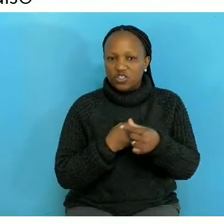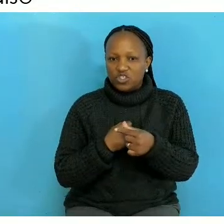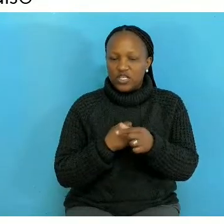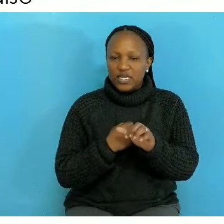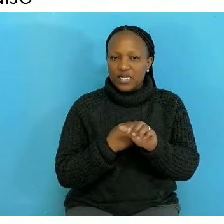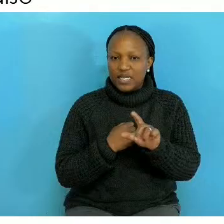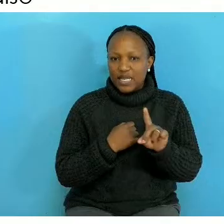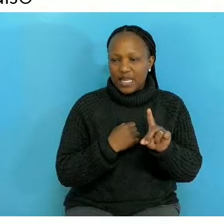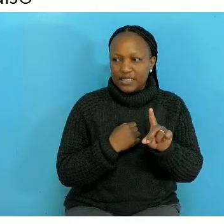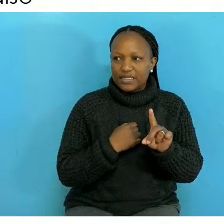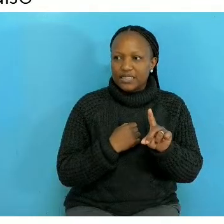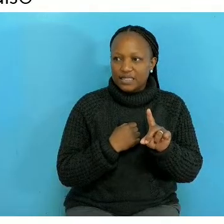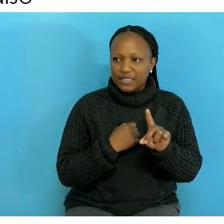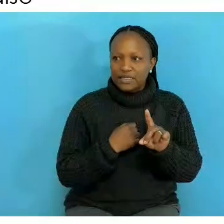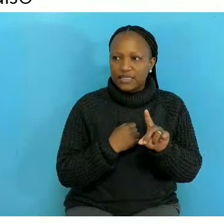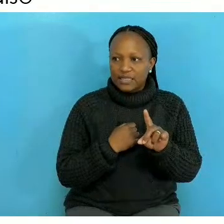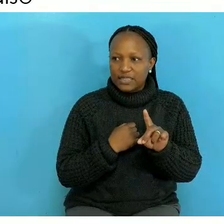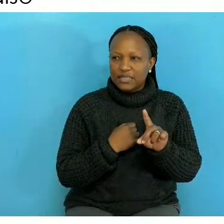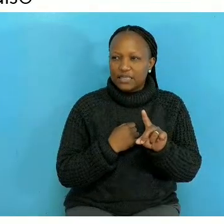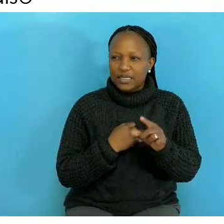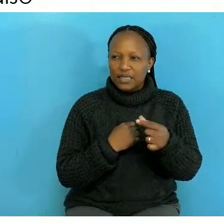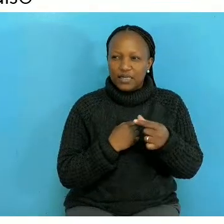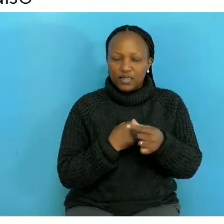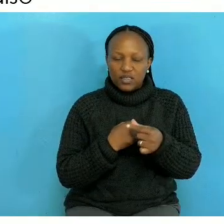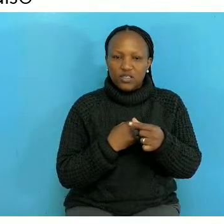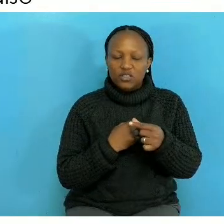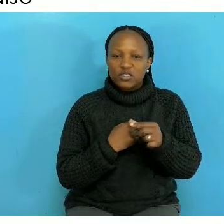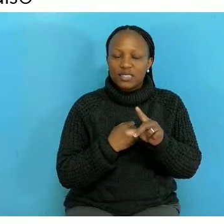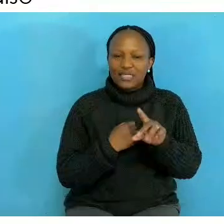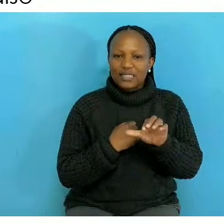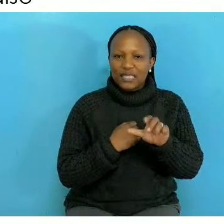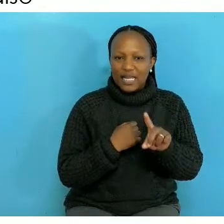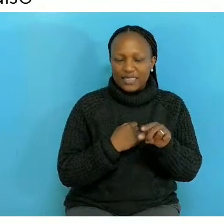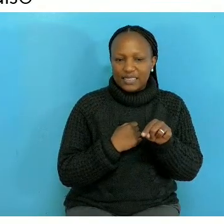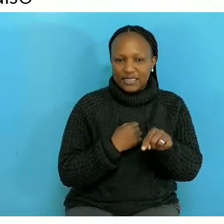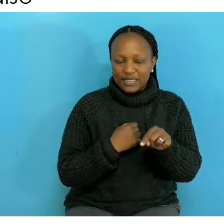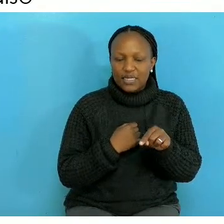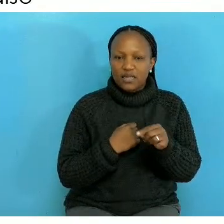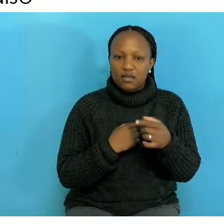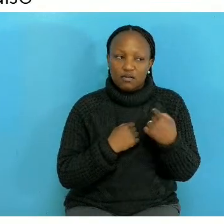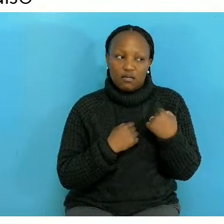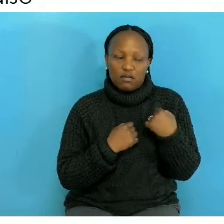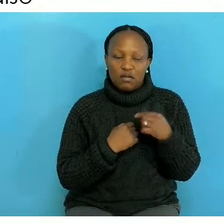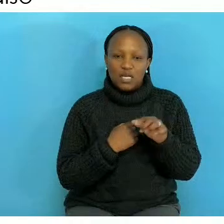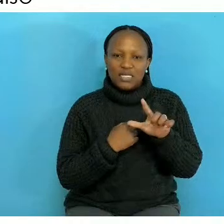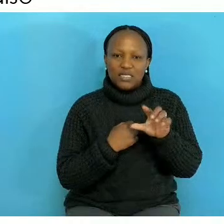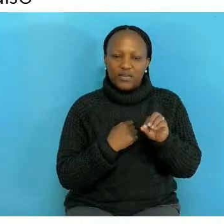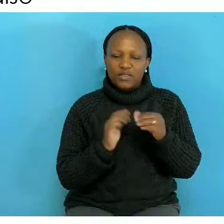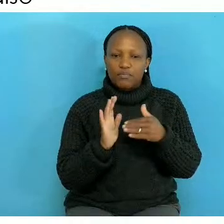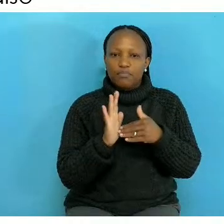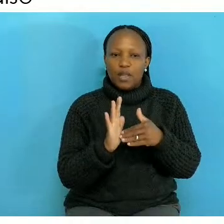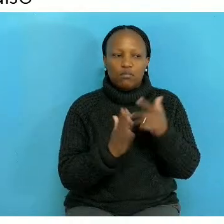infrastructure, where for the year under review, we have been allocated 70 million.